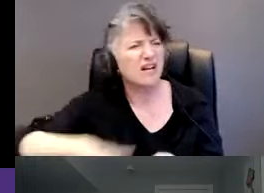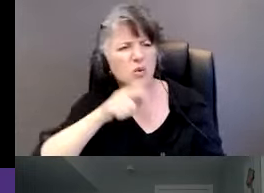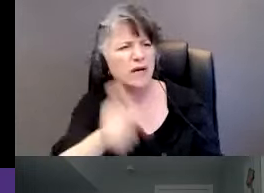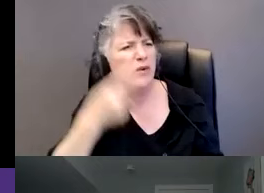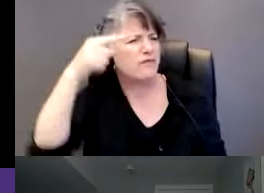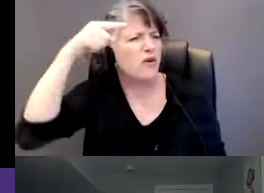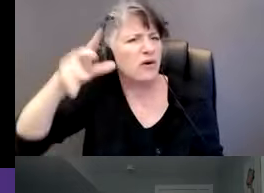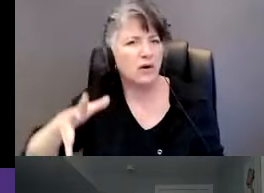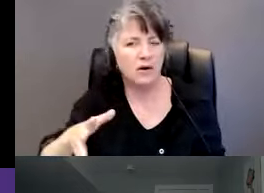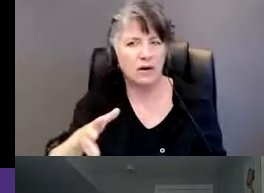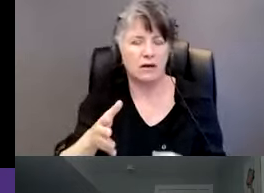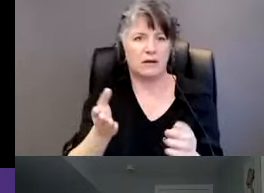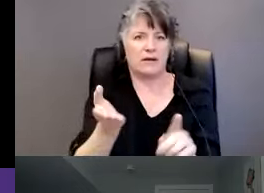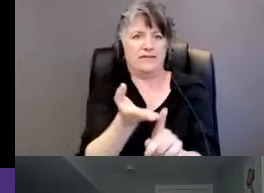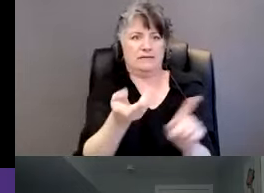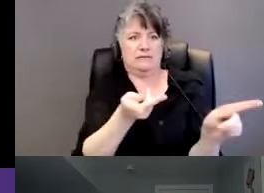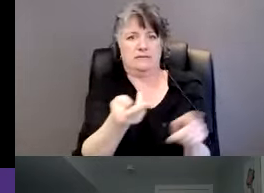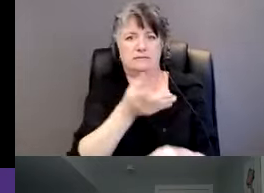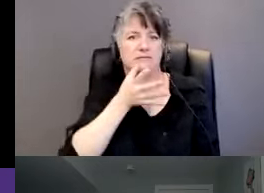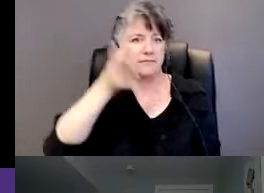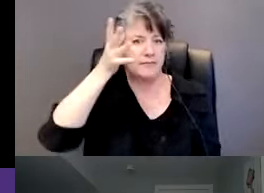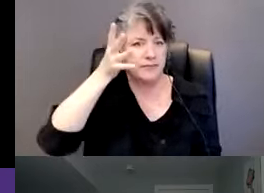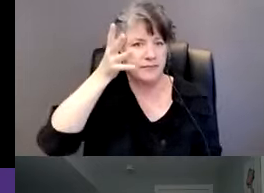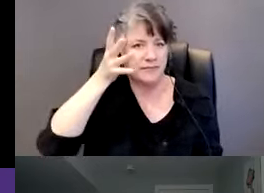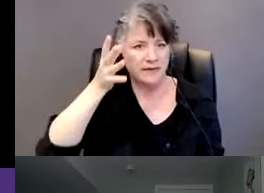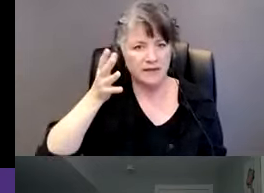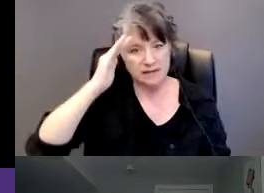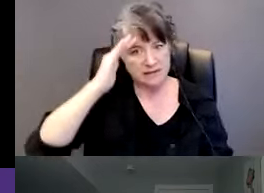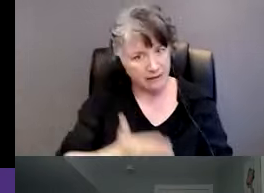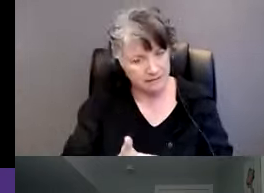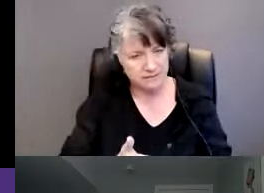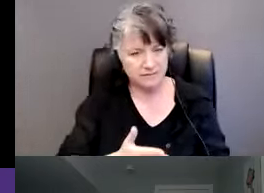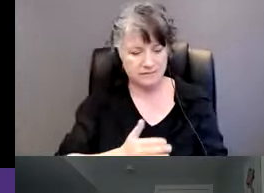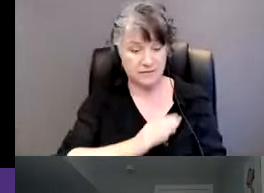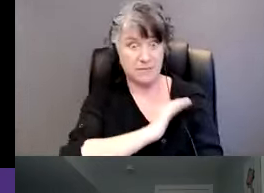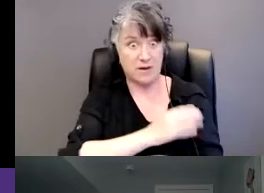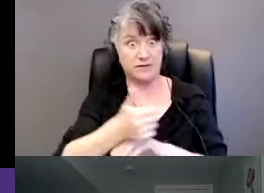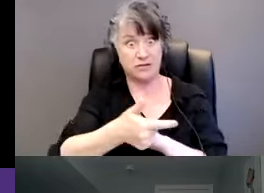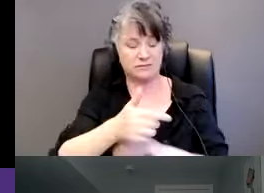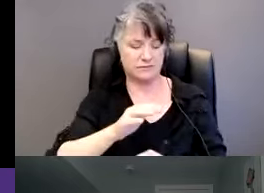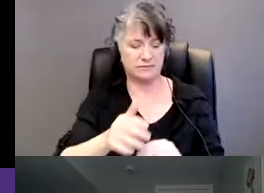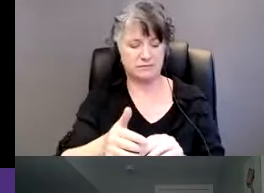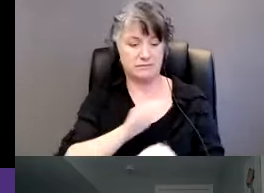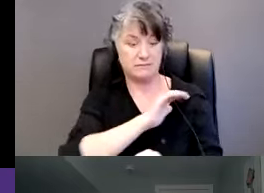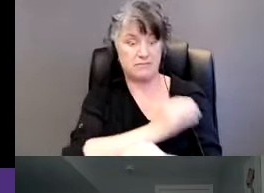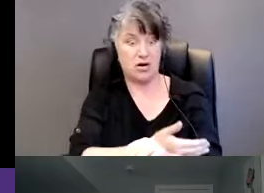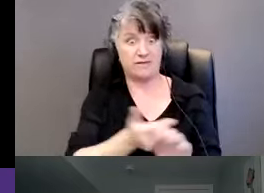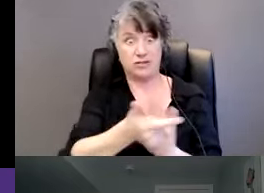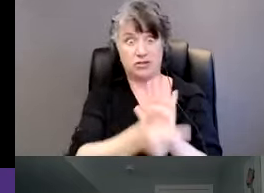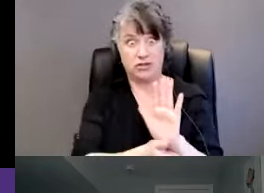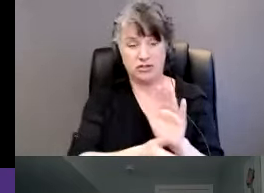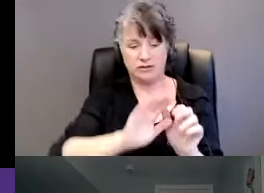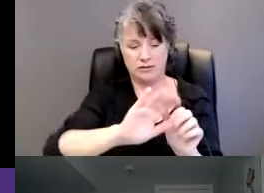son is identified as an alternative POA in the event that Mrs. Smith is unable to make decisions. Risk factors have